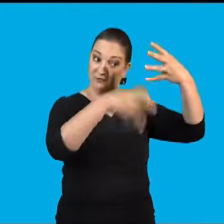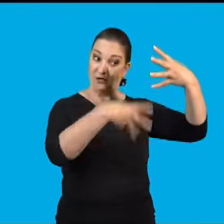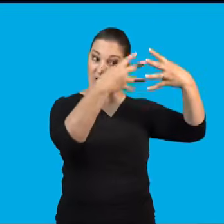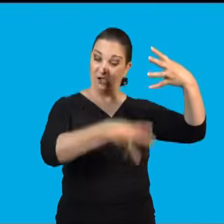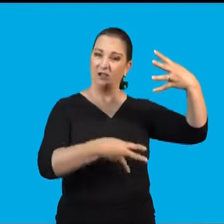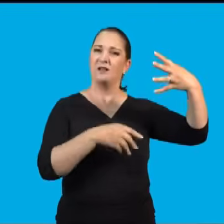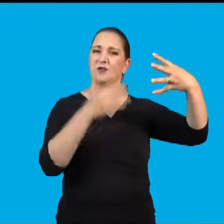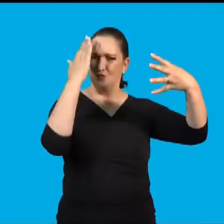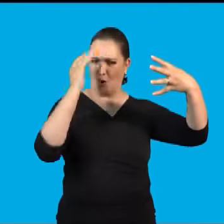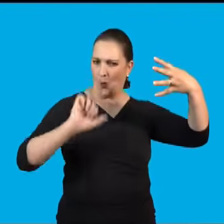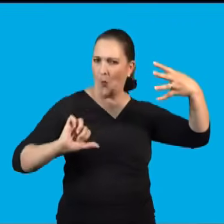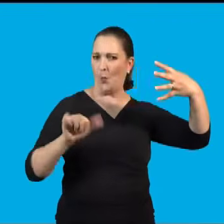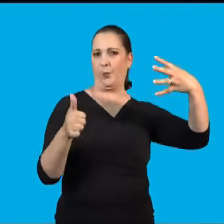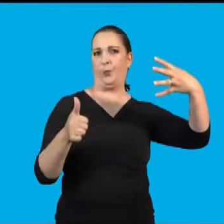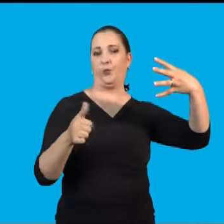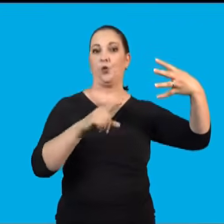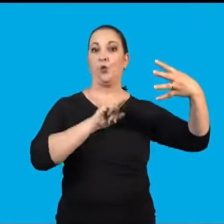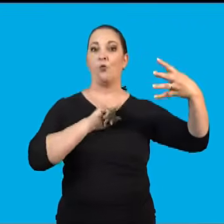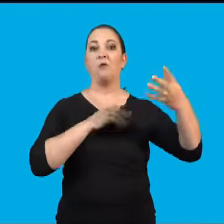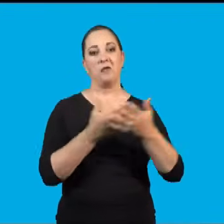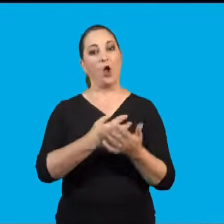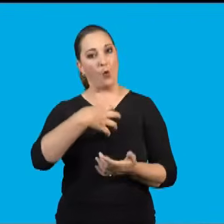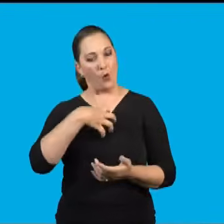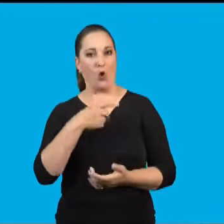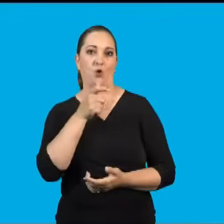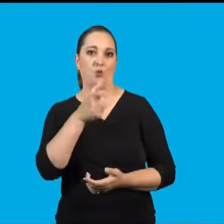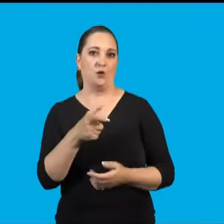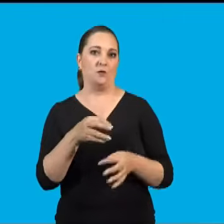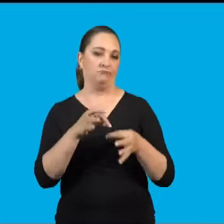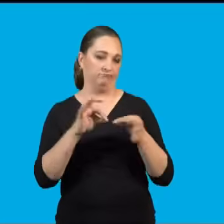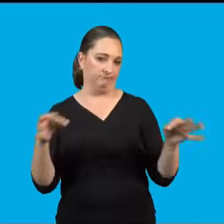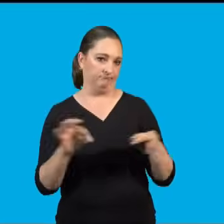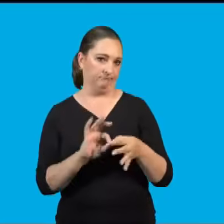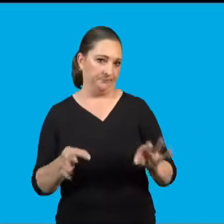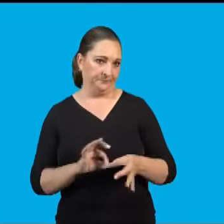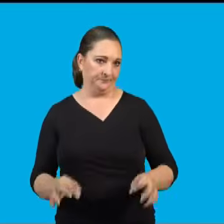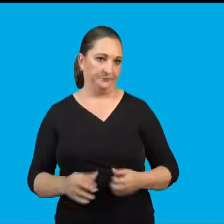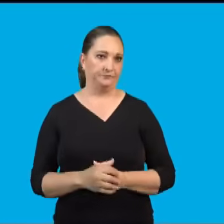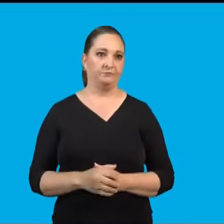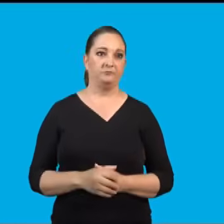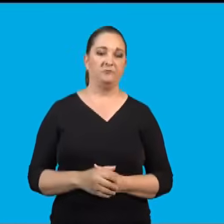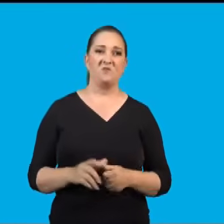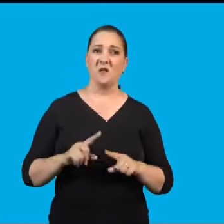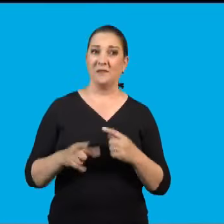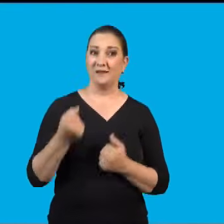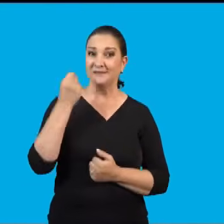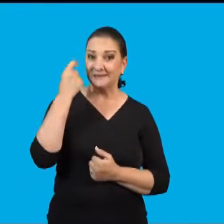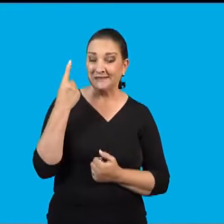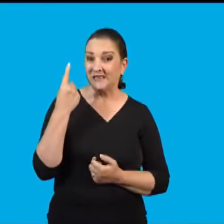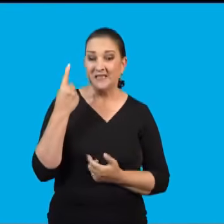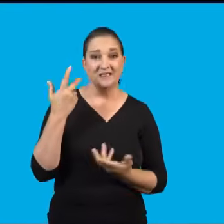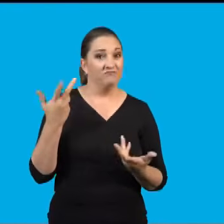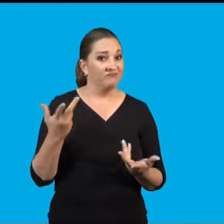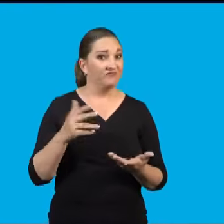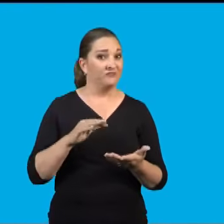those and you know them very well so that you can define them in your own words. Okay. So there's also lack of